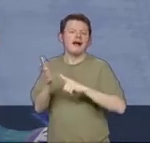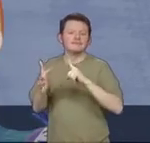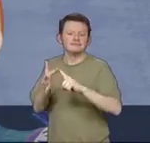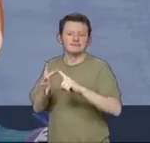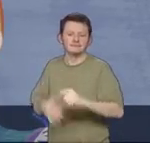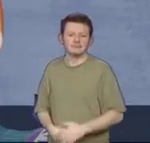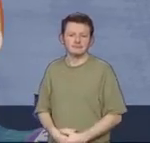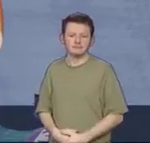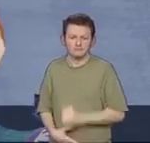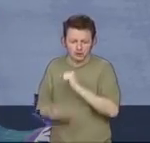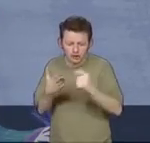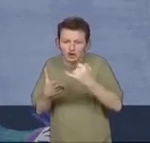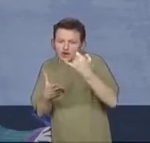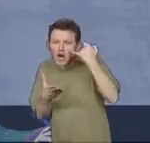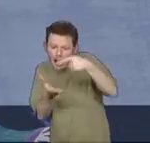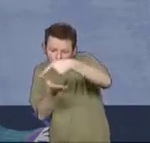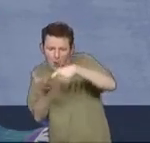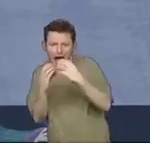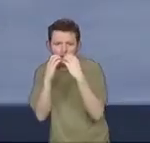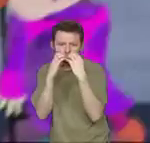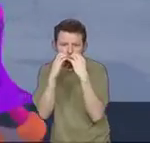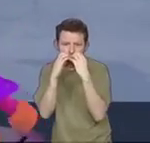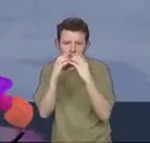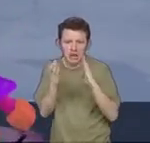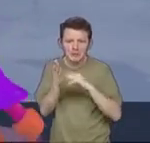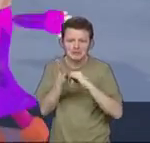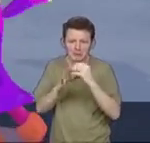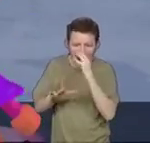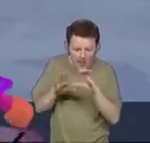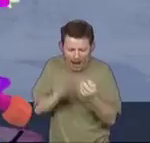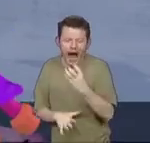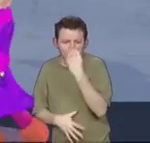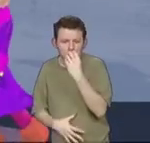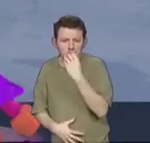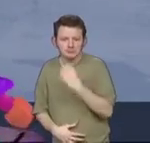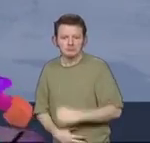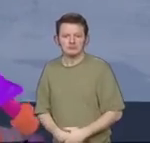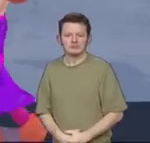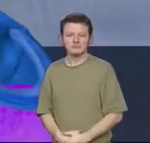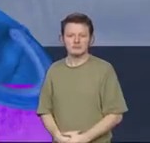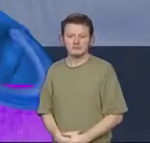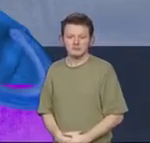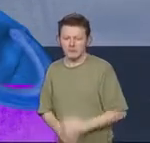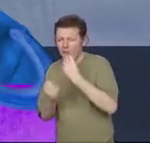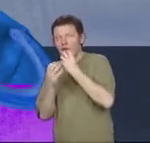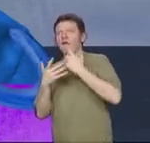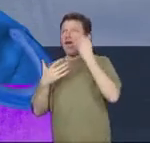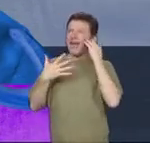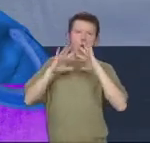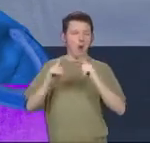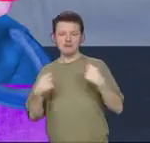Halfway through a jam donut, old Mrs. Grumble piped up. What's the hairiest thing in the world?